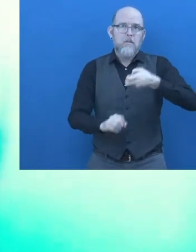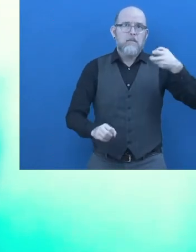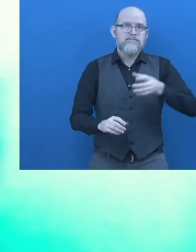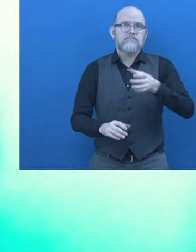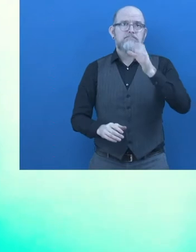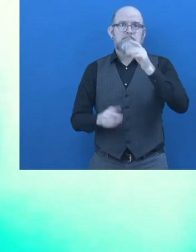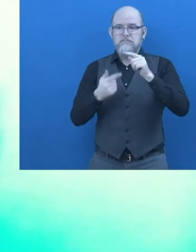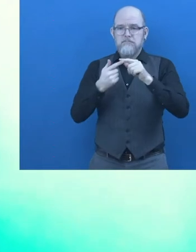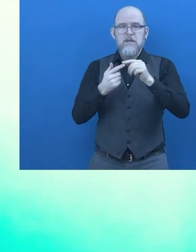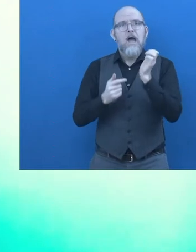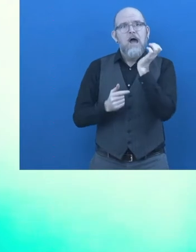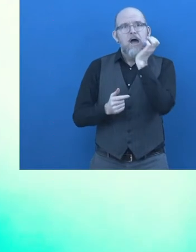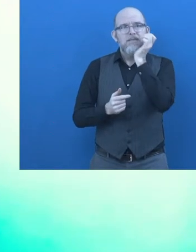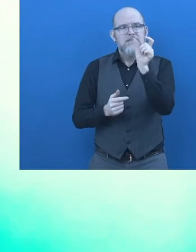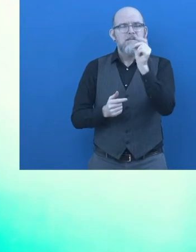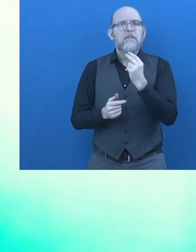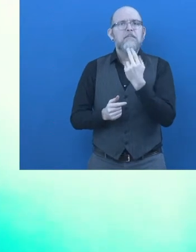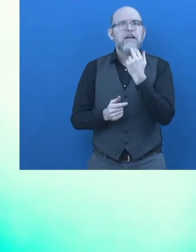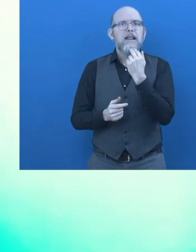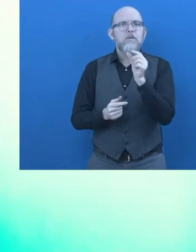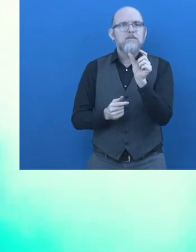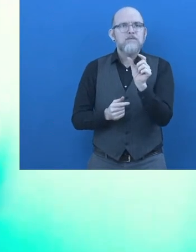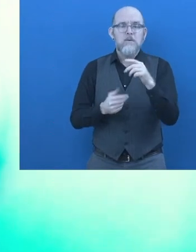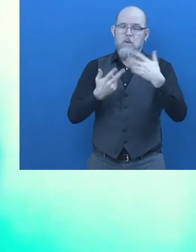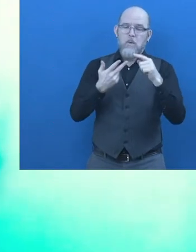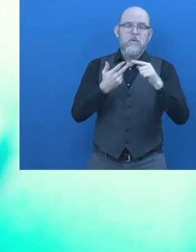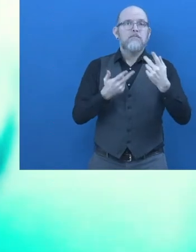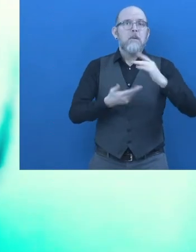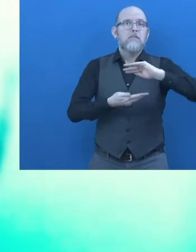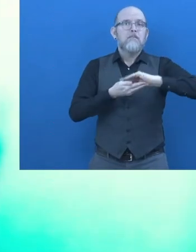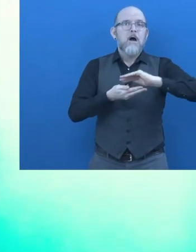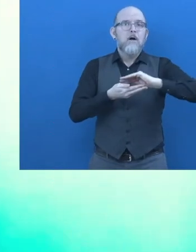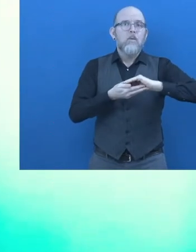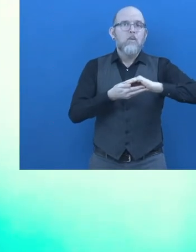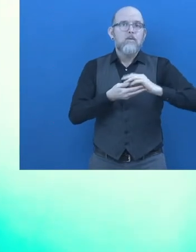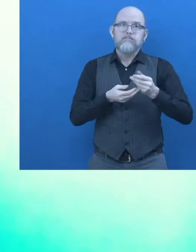Like making wine, peanut butter, mango pico, etc.